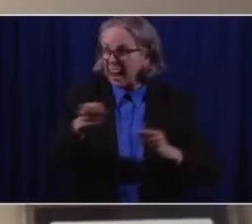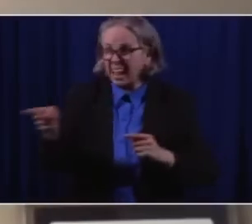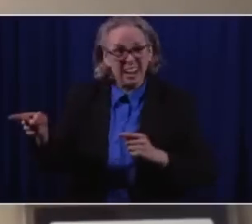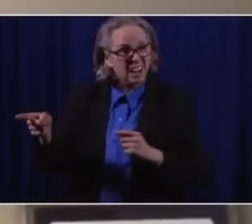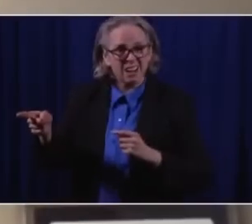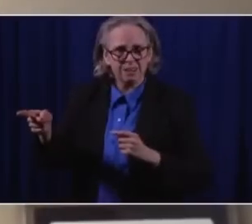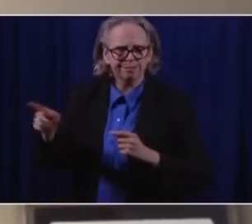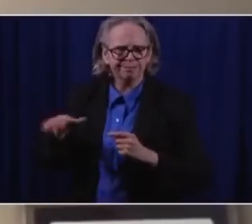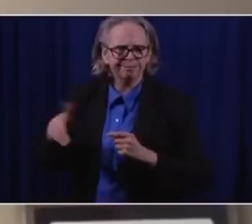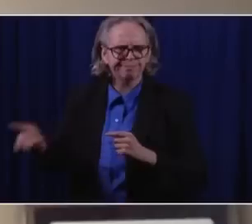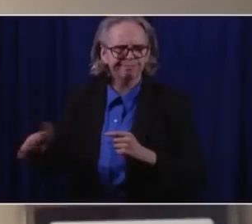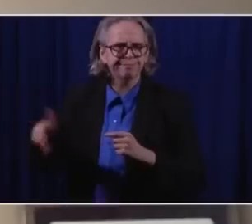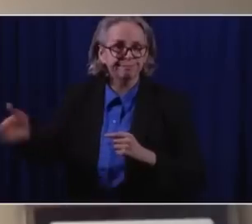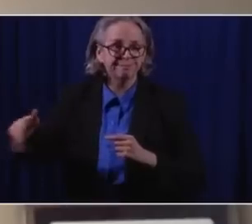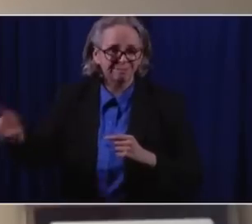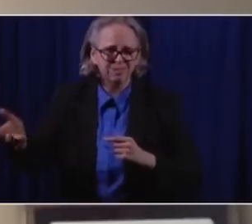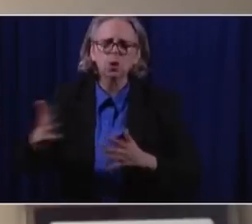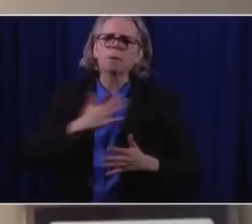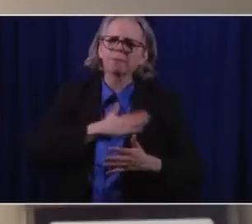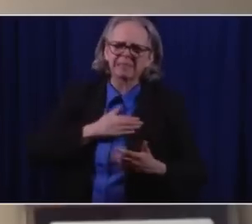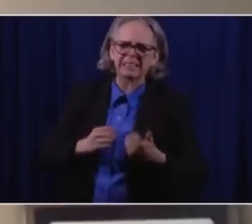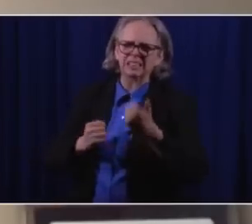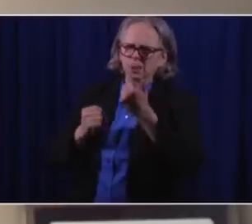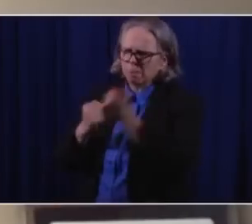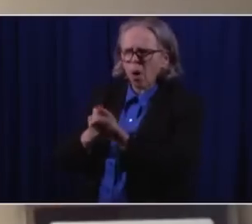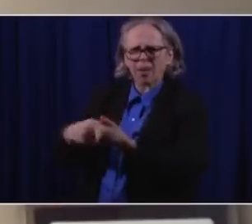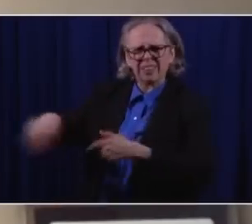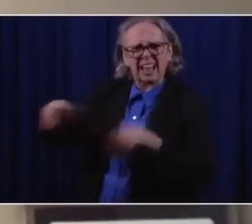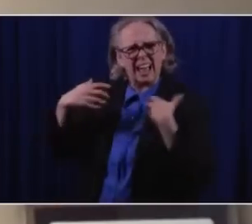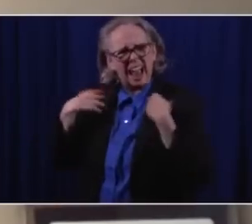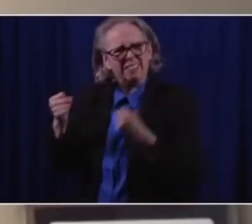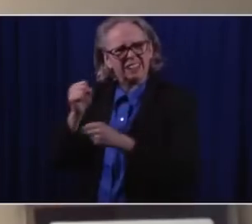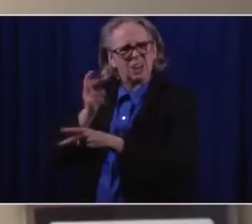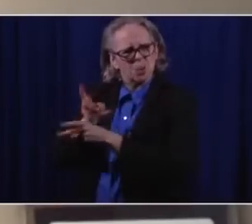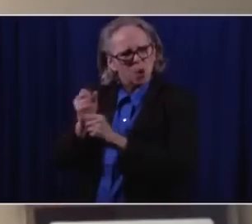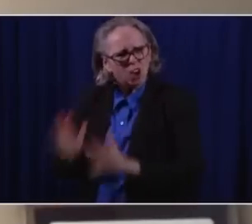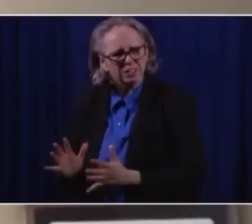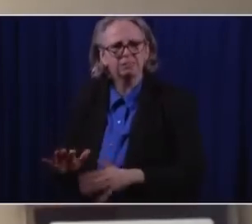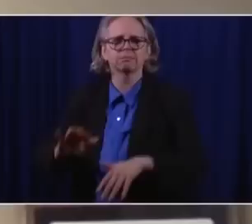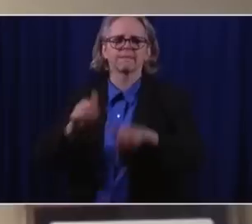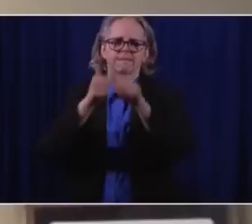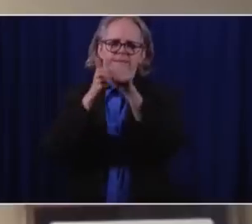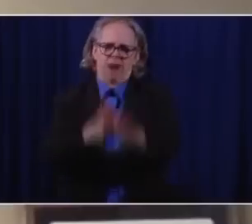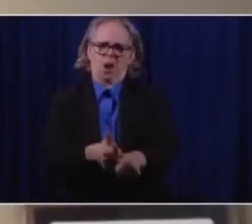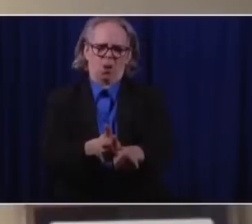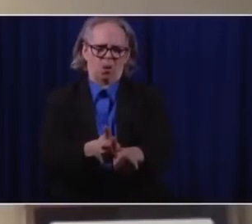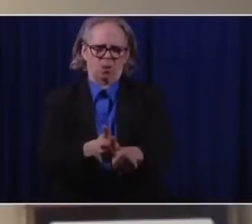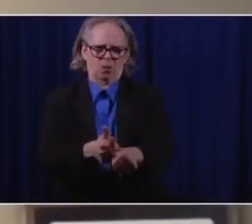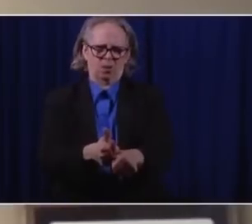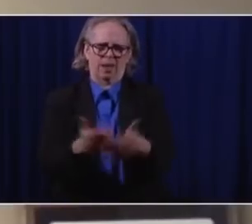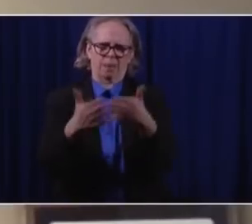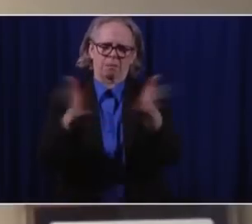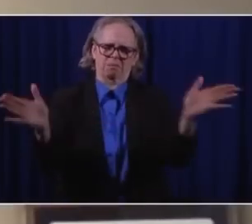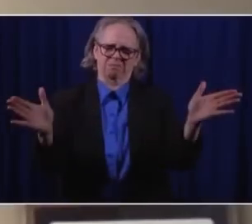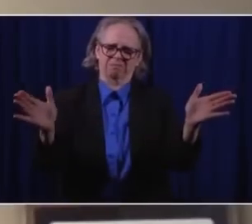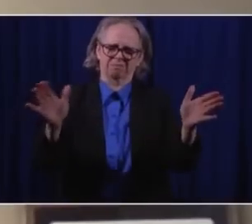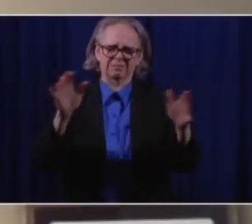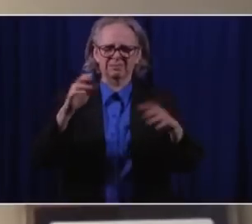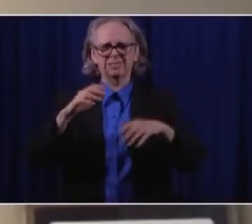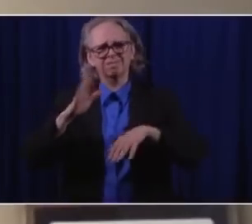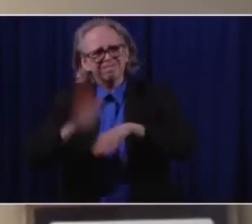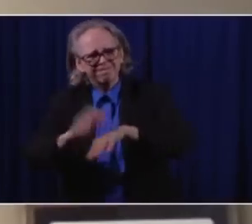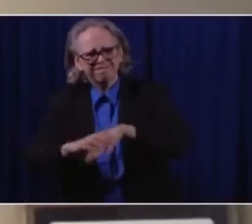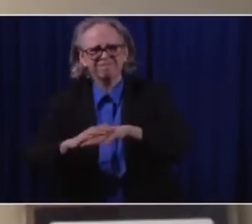public health requests. That is the best thing that people can do right now, Governor, is really help us by doing those